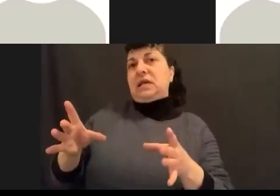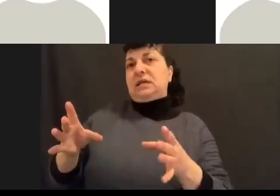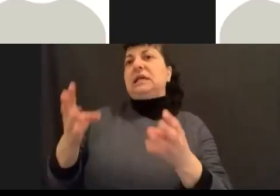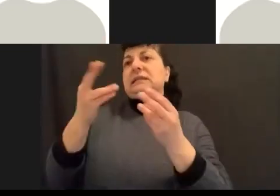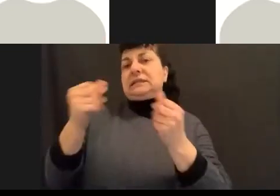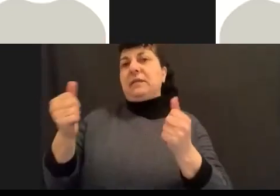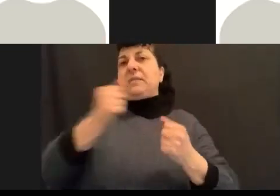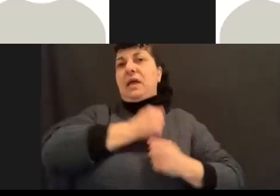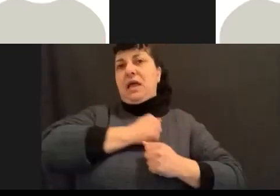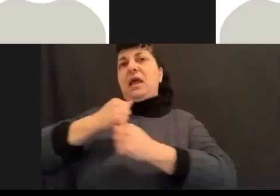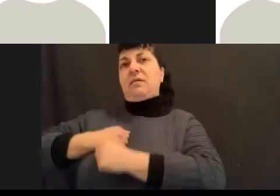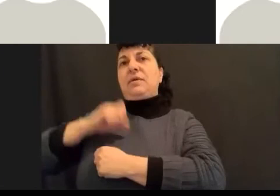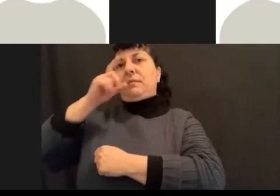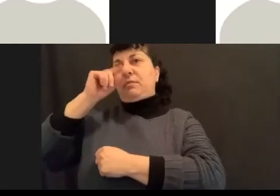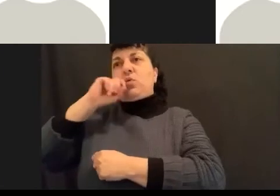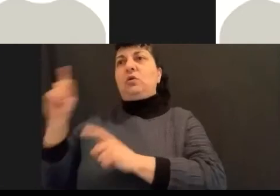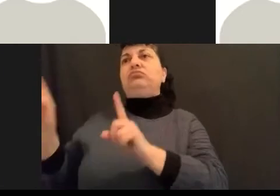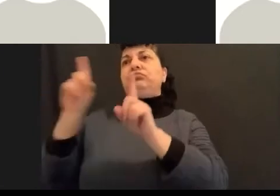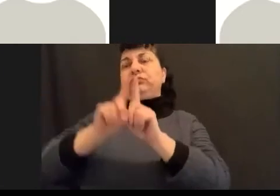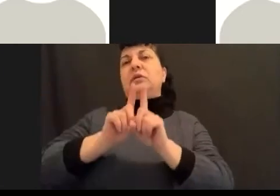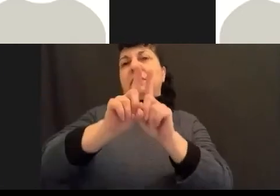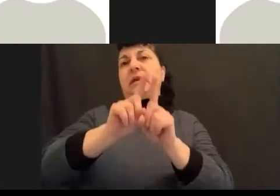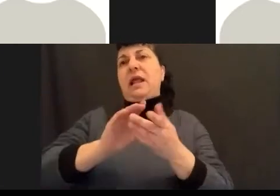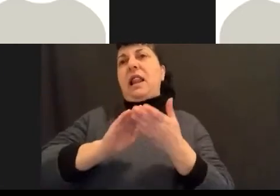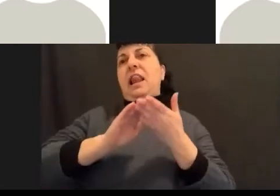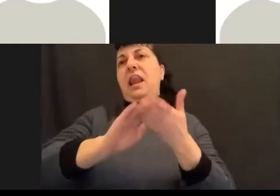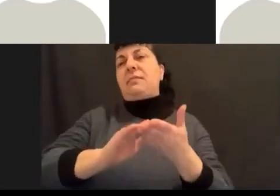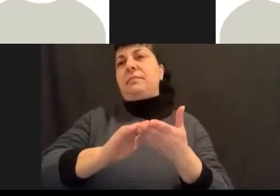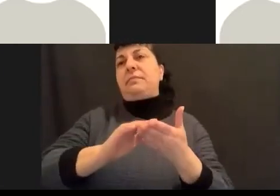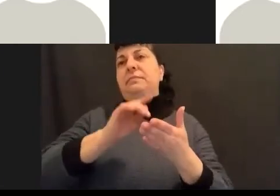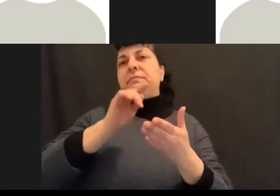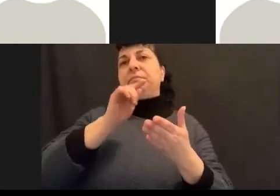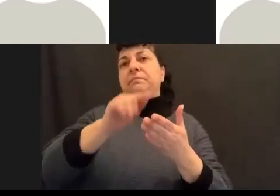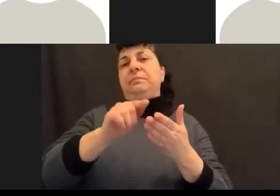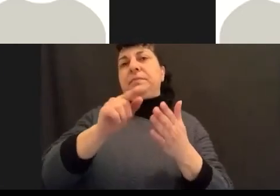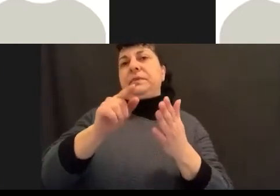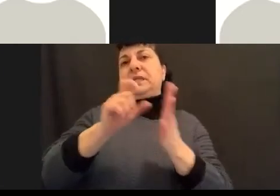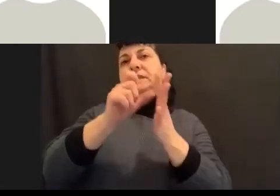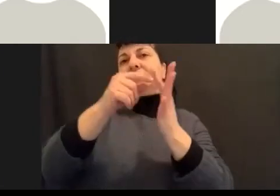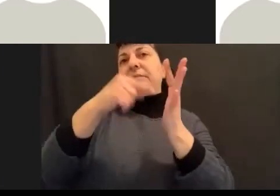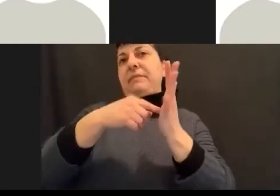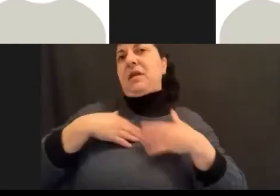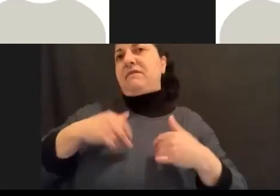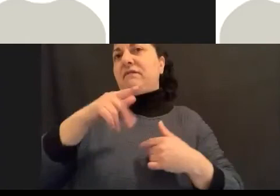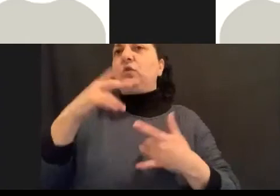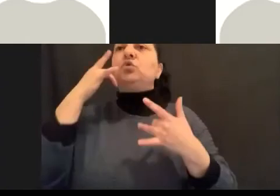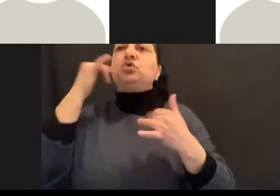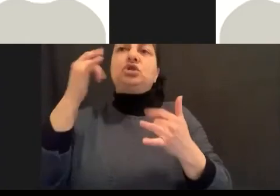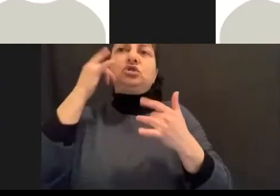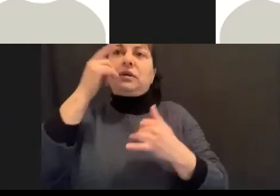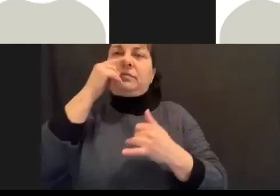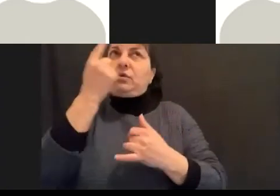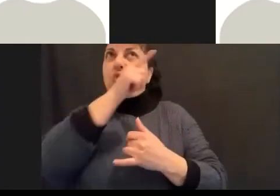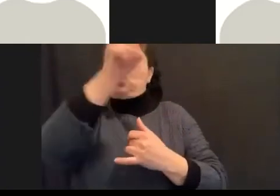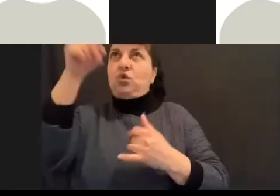Department of Families and Fairness in regards to the engagement and checking program to see how